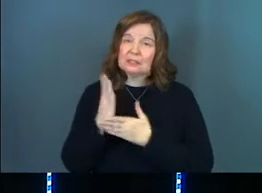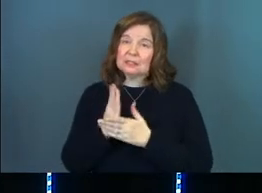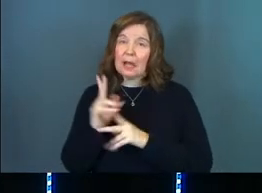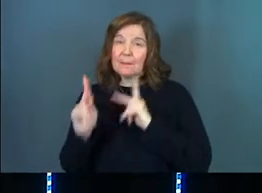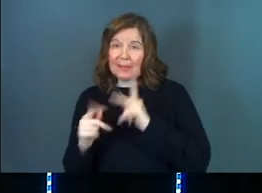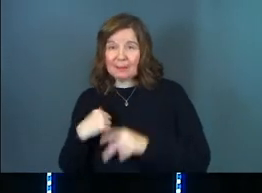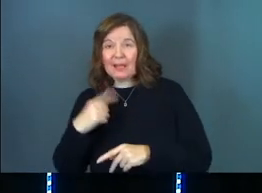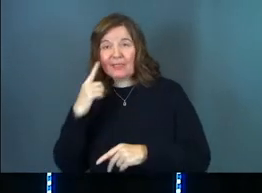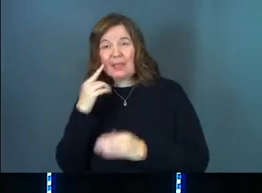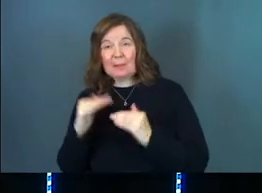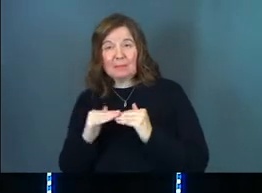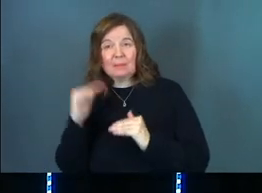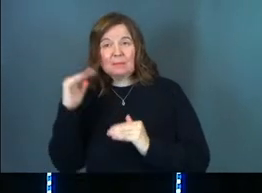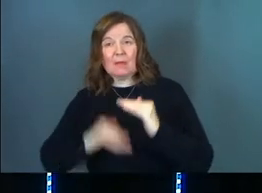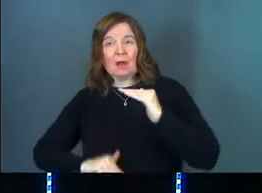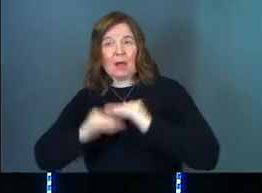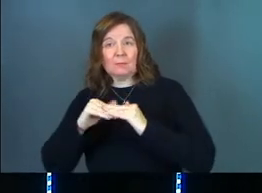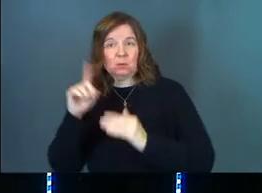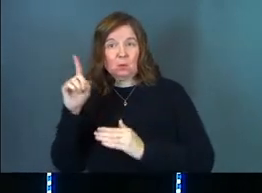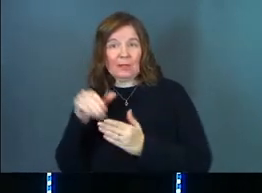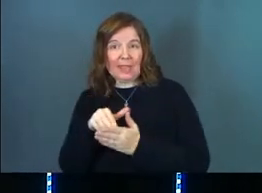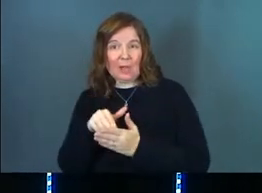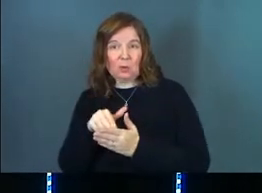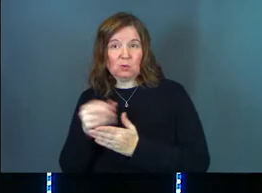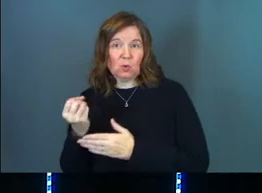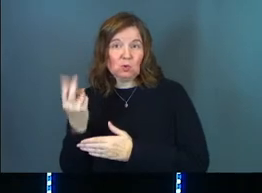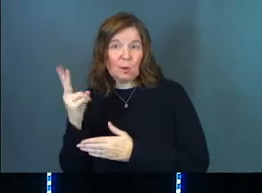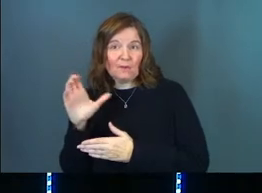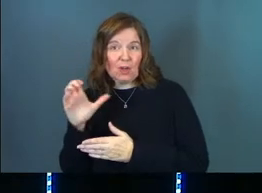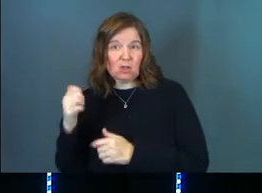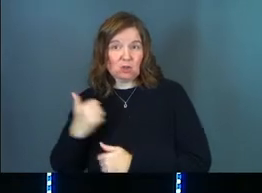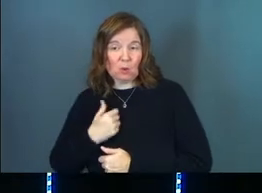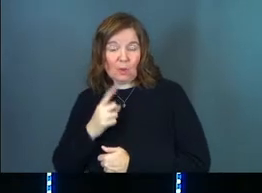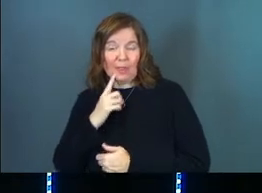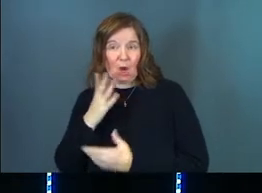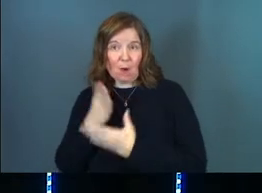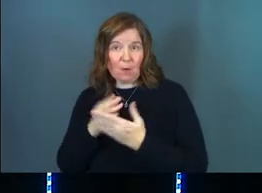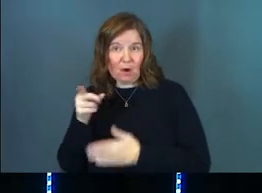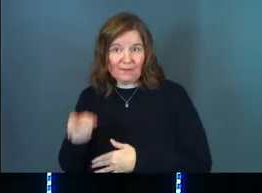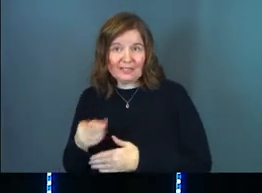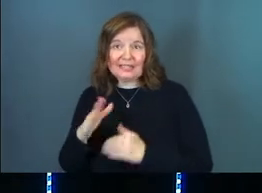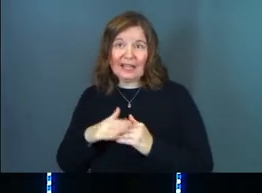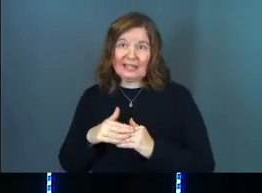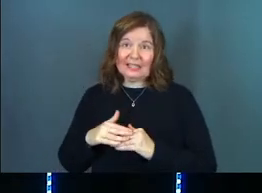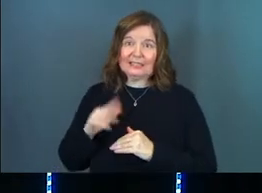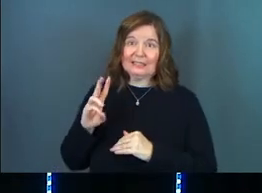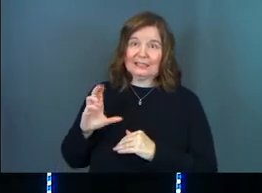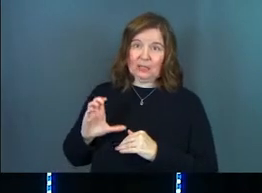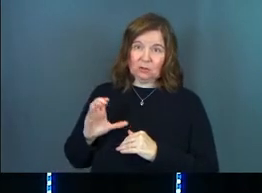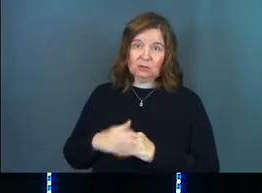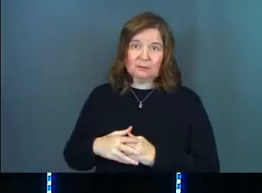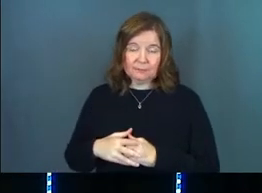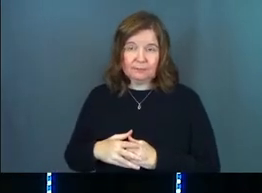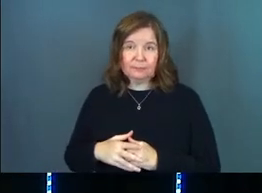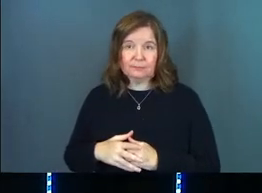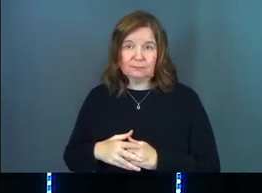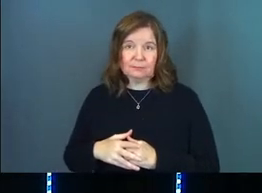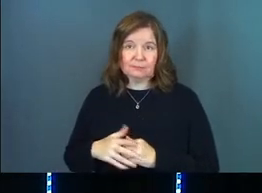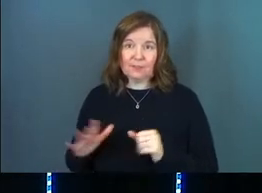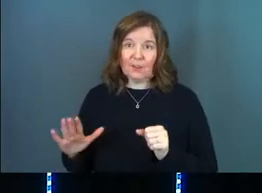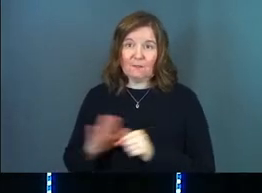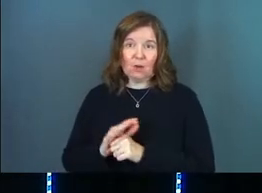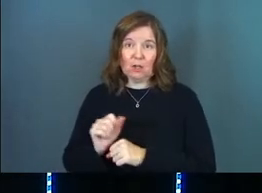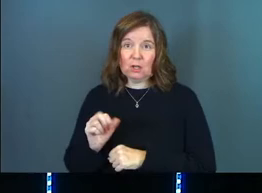Some scholars think there may be as many as 1,000 or 1,200 soldiers that are a part of this, at least 600, armed to the